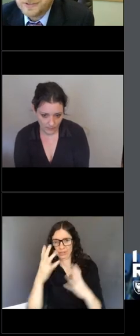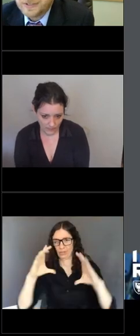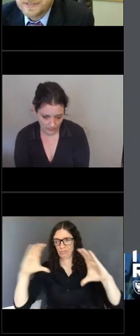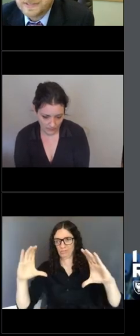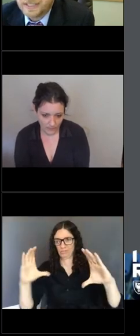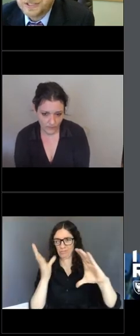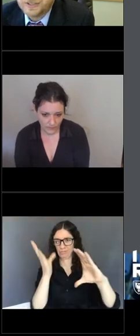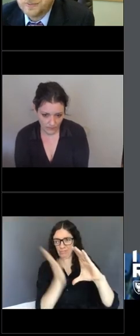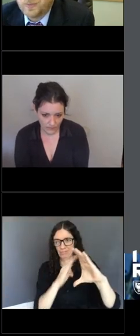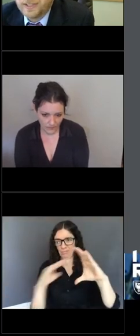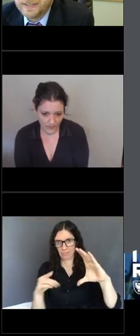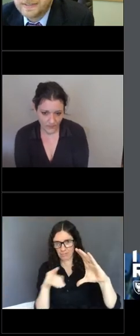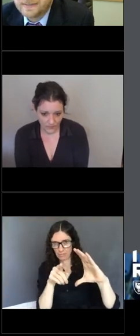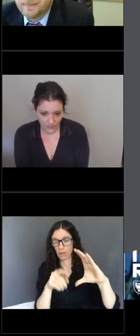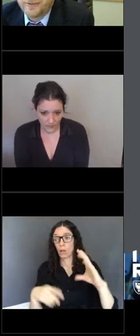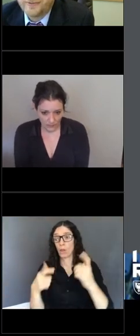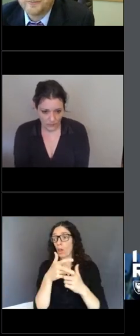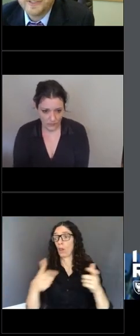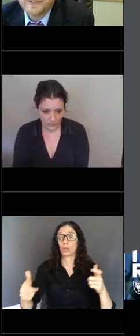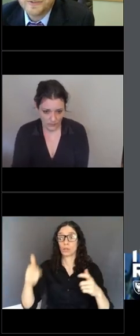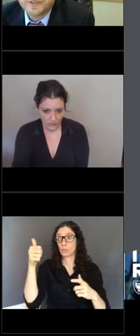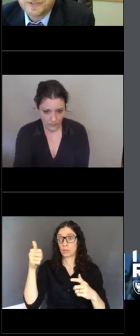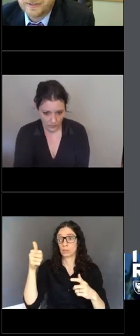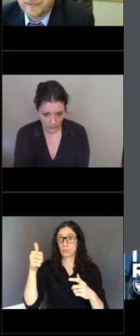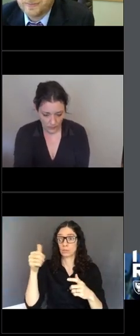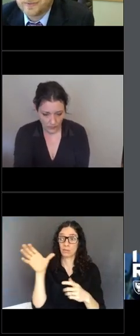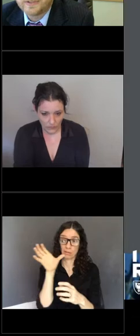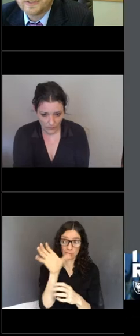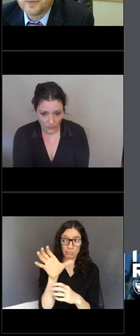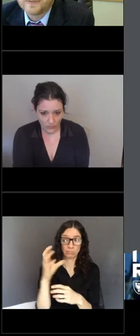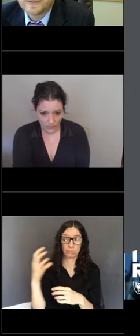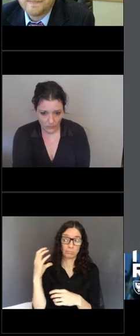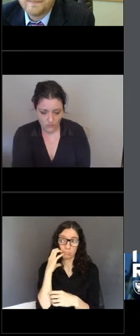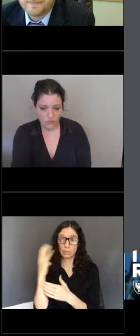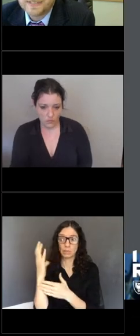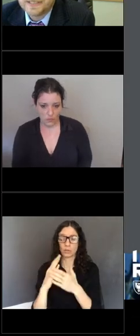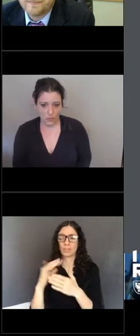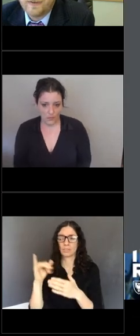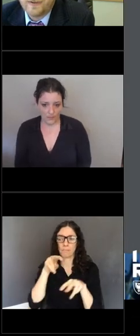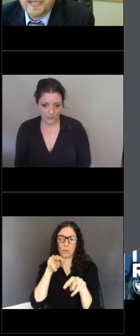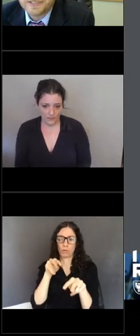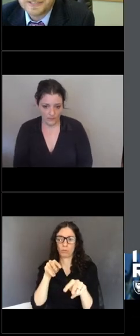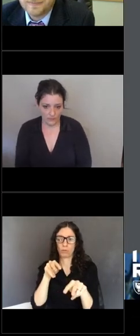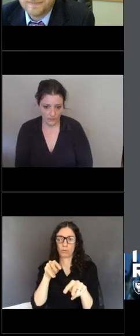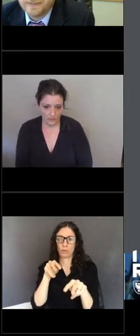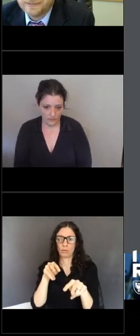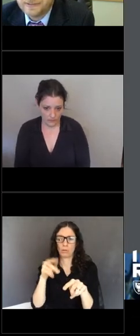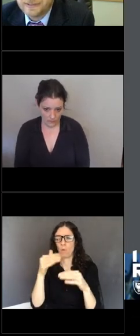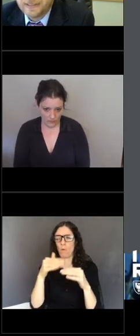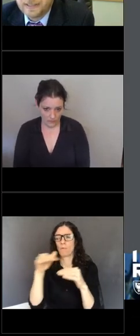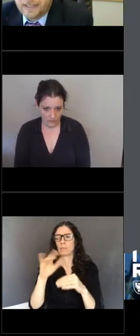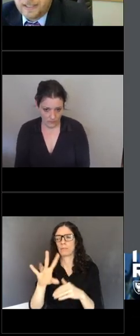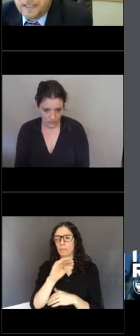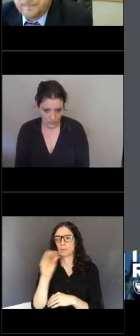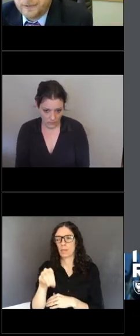the largest section was monitoring research. They were a little over 75% of all the actions that we